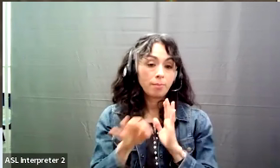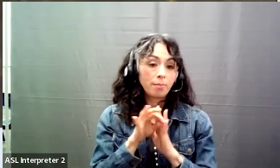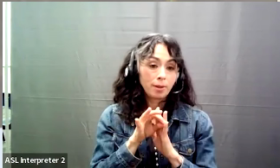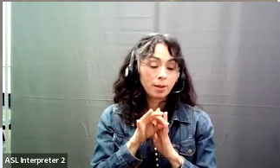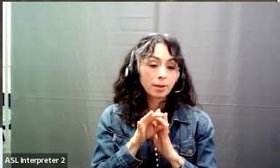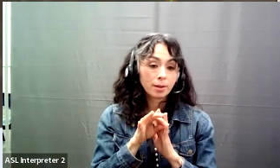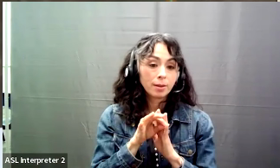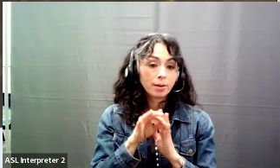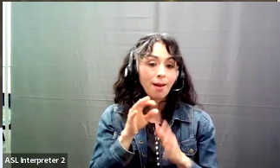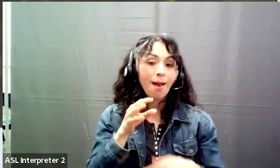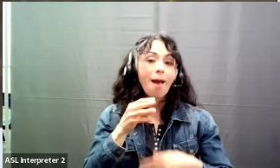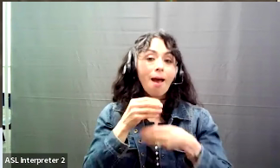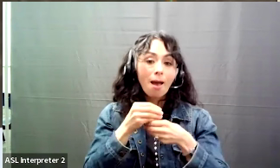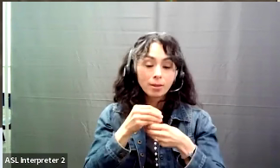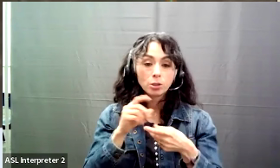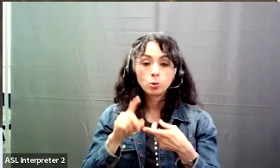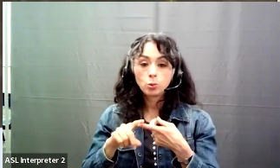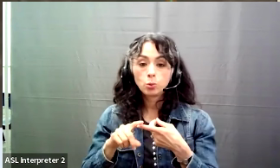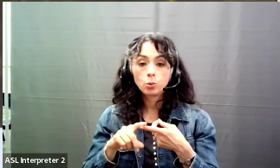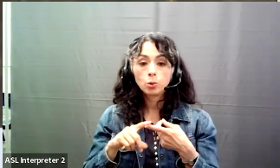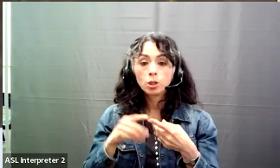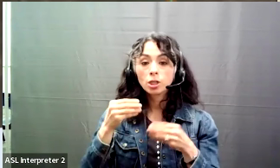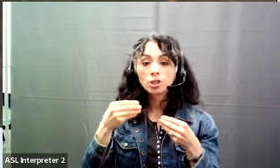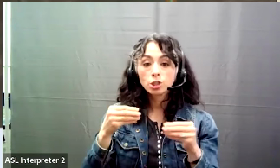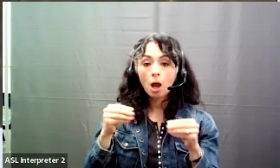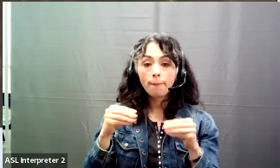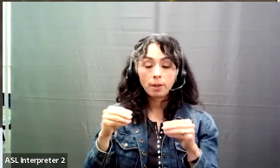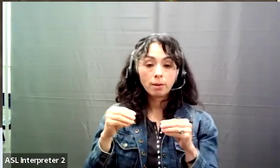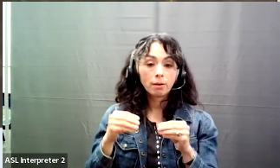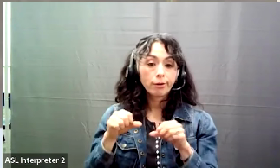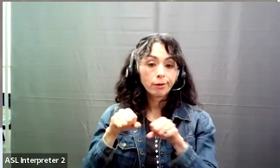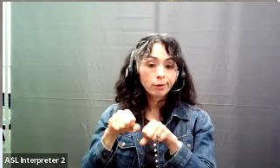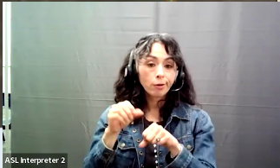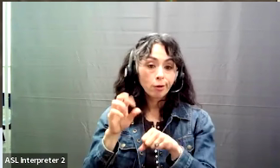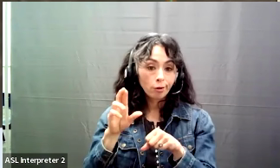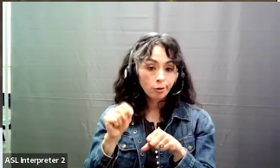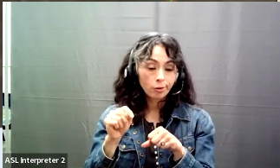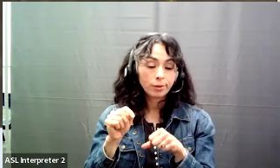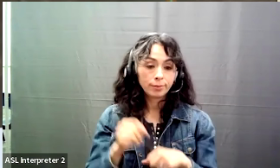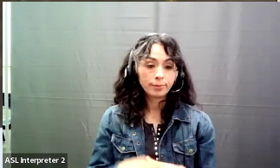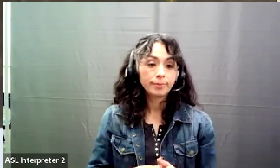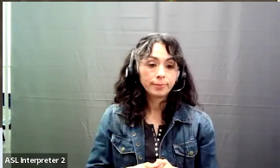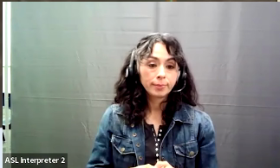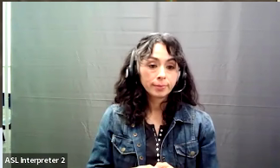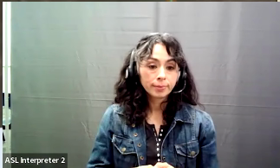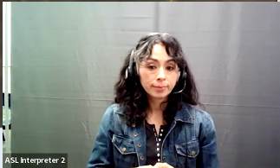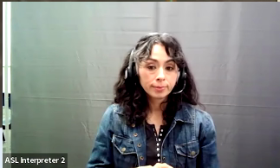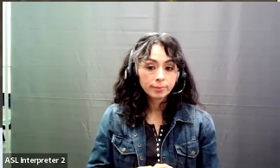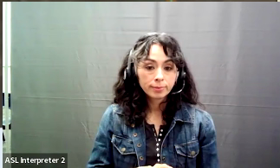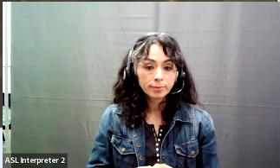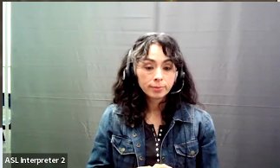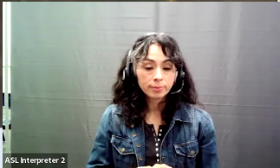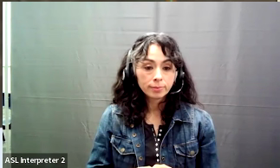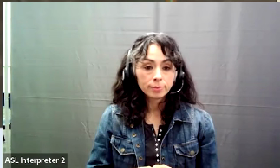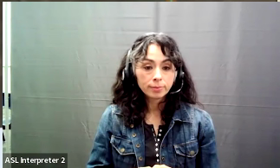can click on add to the shopping cart. We can give it a name if we want to. And I start